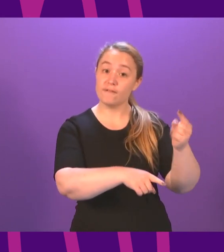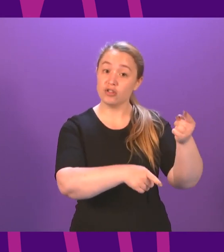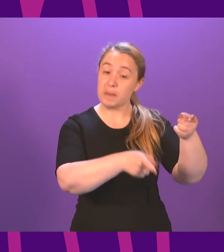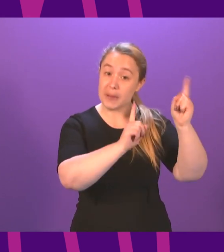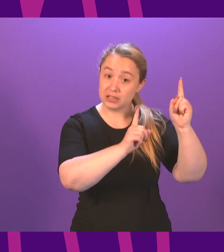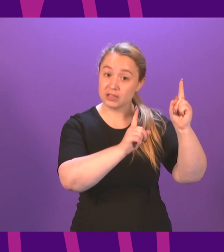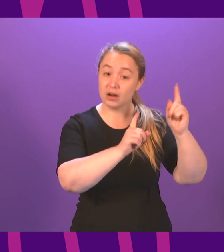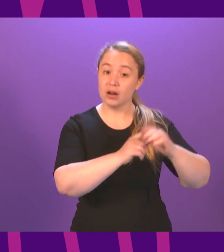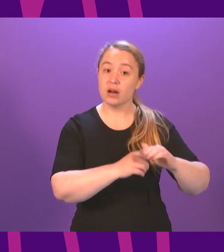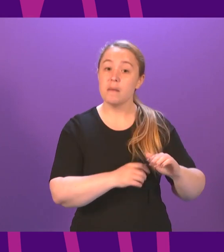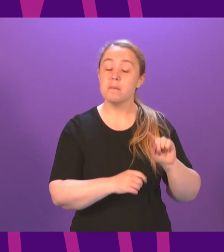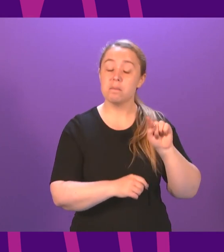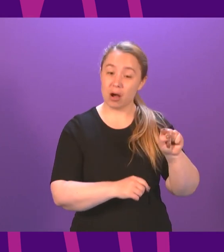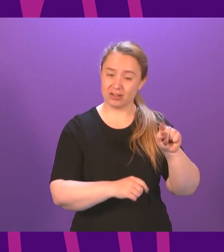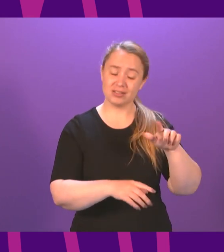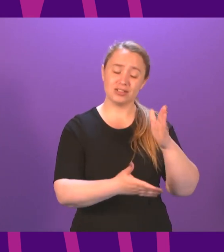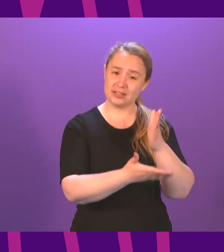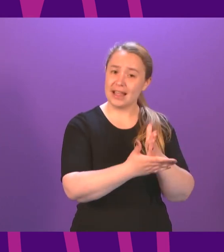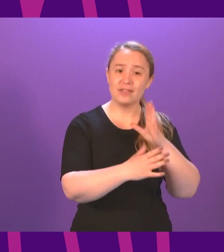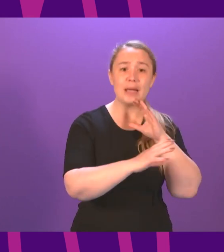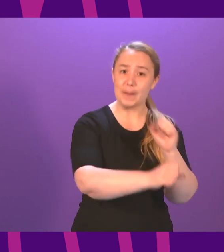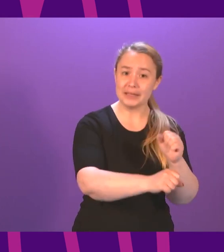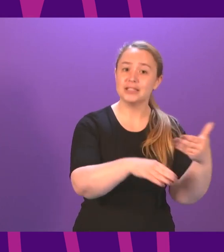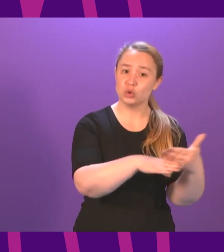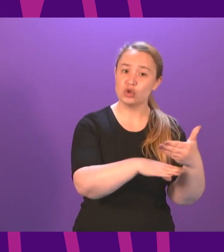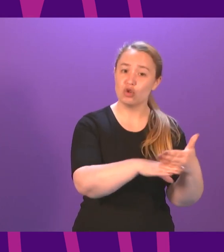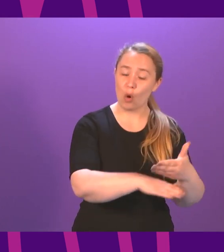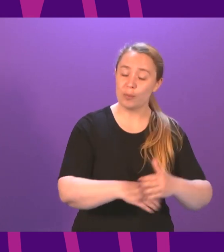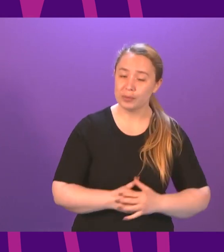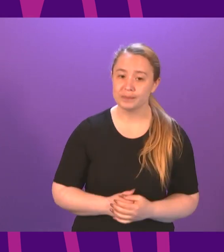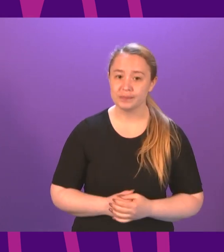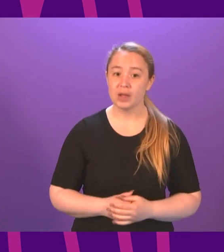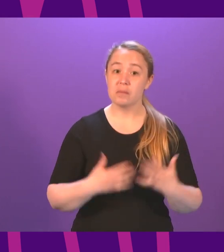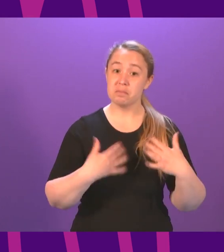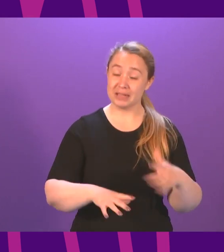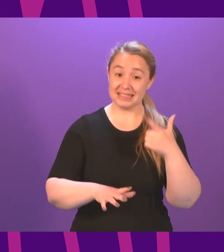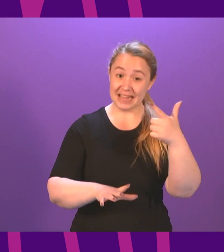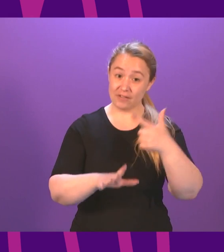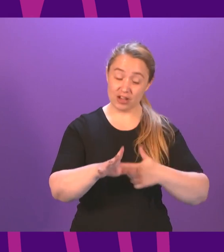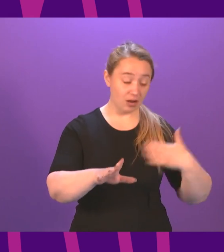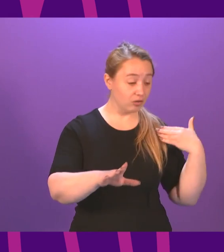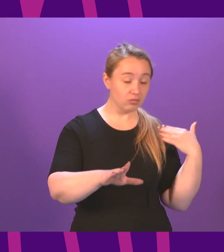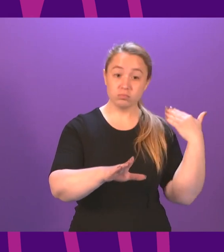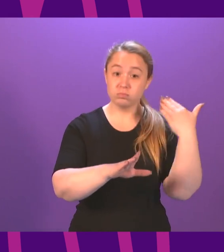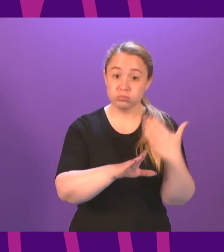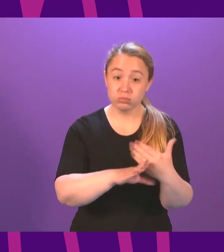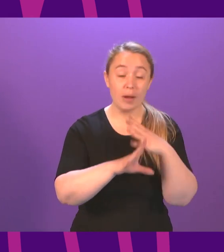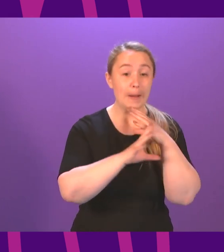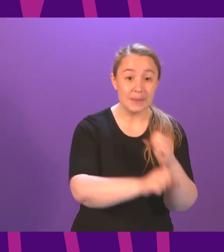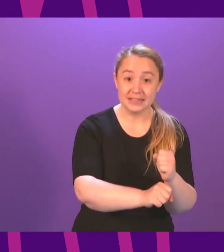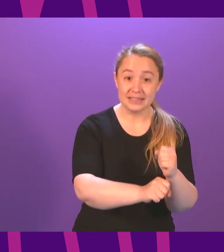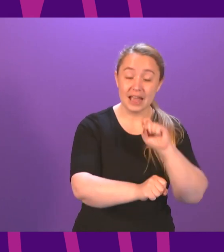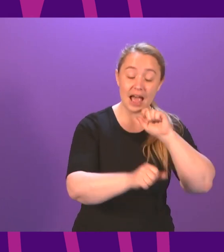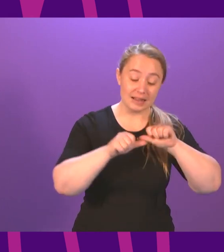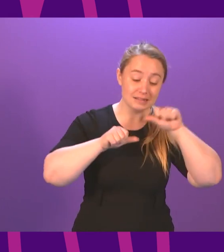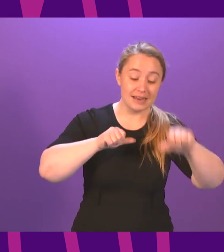not question that she is sincerely committed to the job that she has done over the last 7 years and she is now committed to over the next